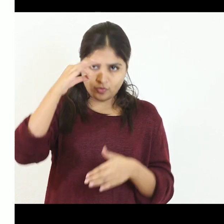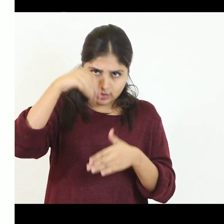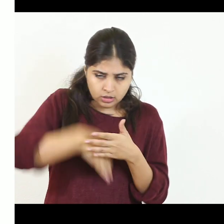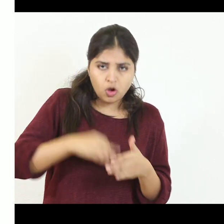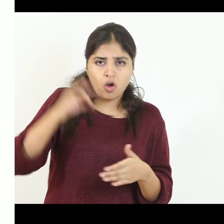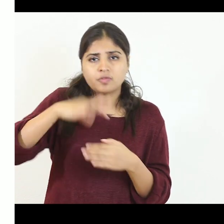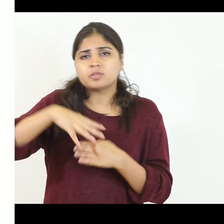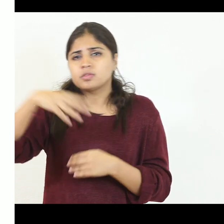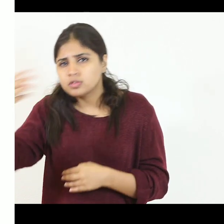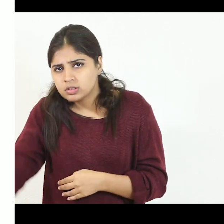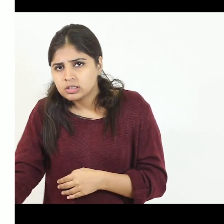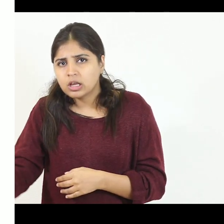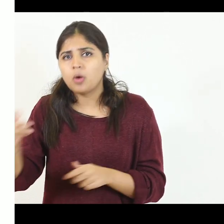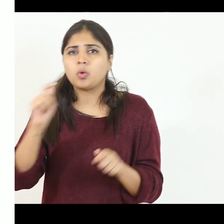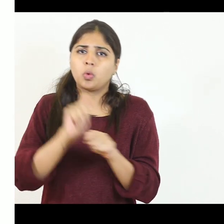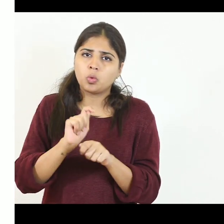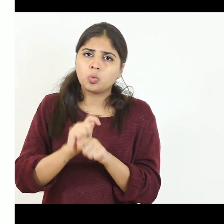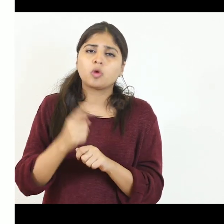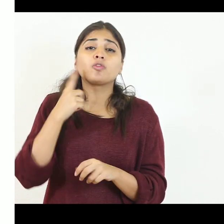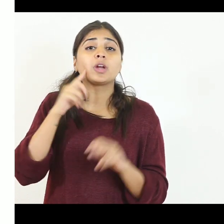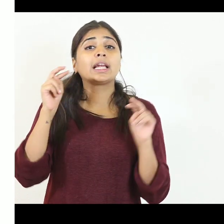task.